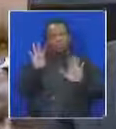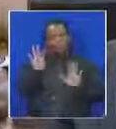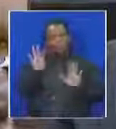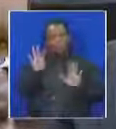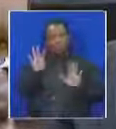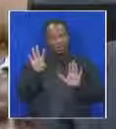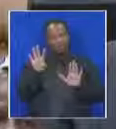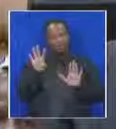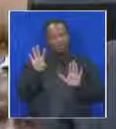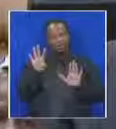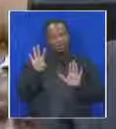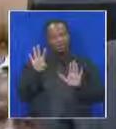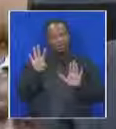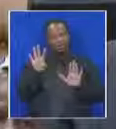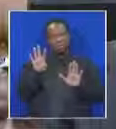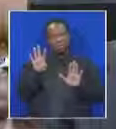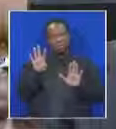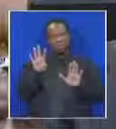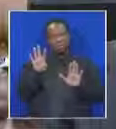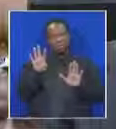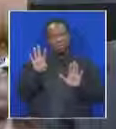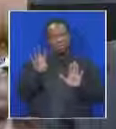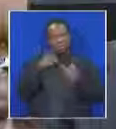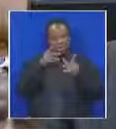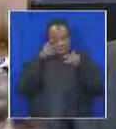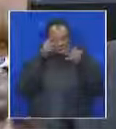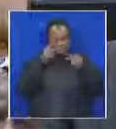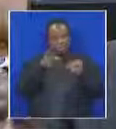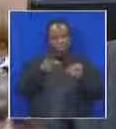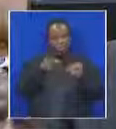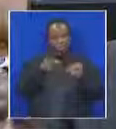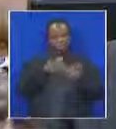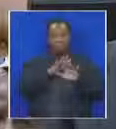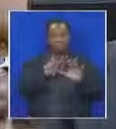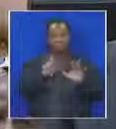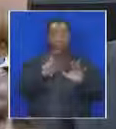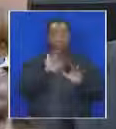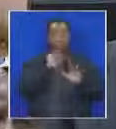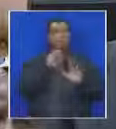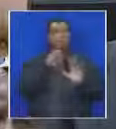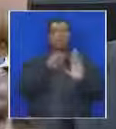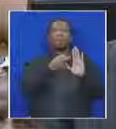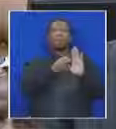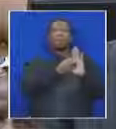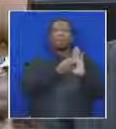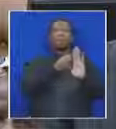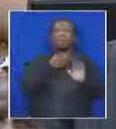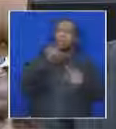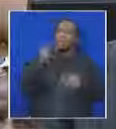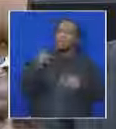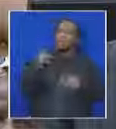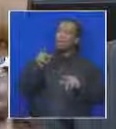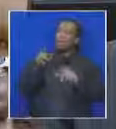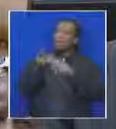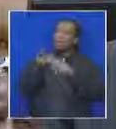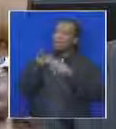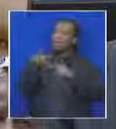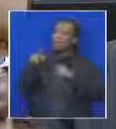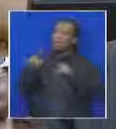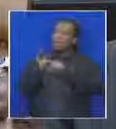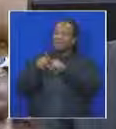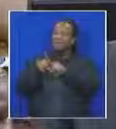In 2009. The ruling was made that to refer to the members to as animals was unparliamentary.